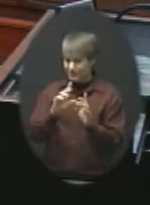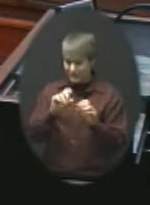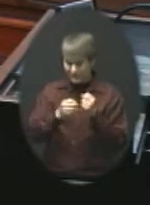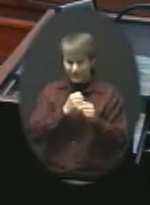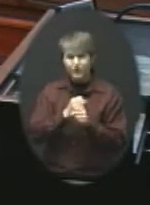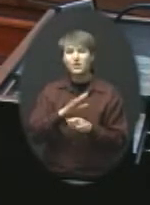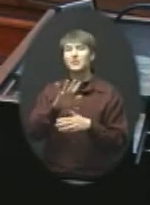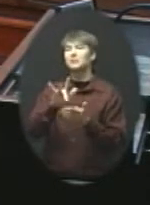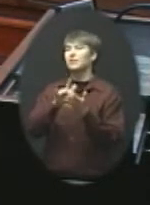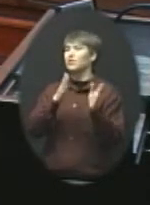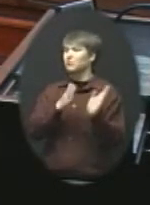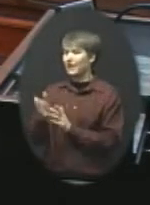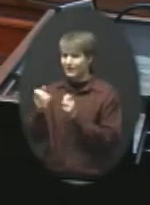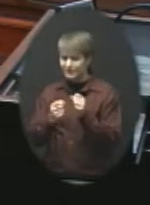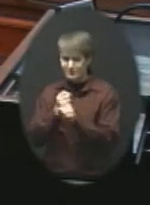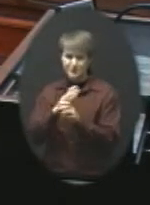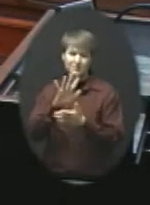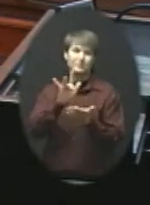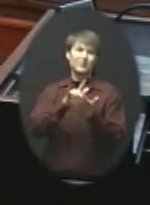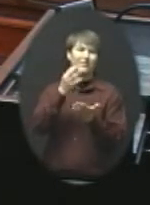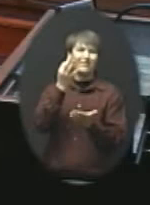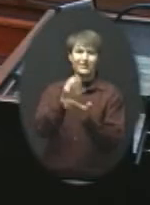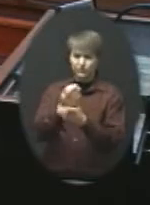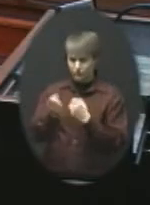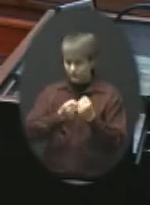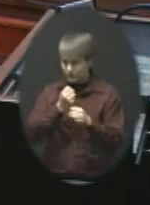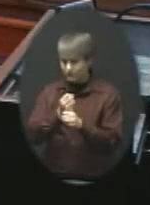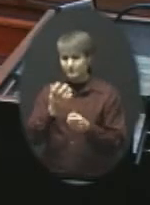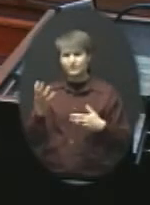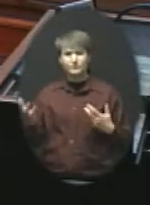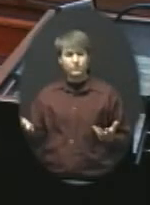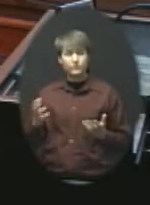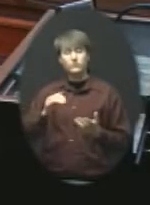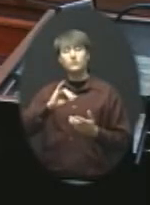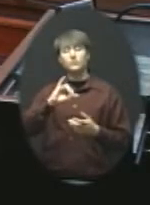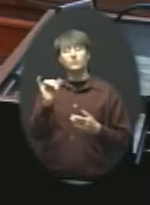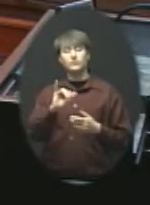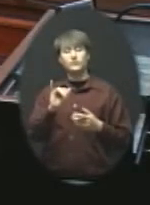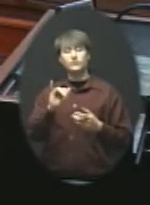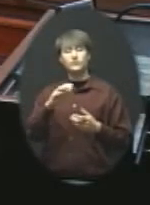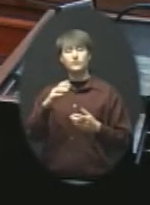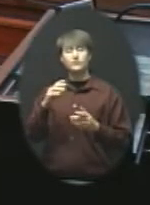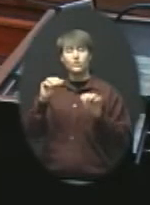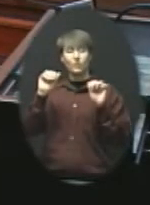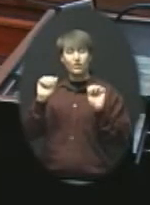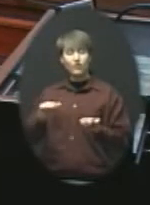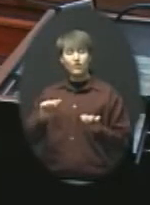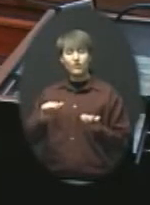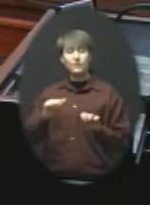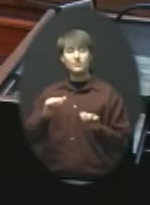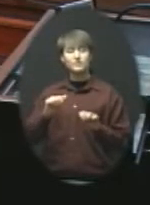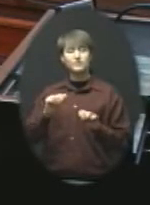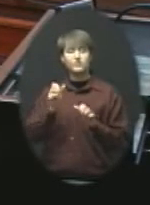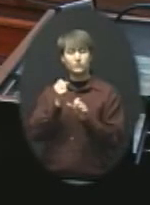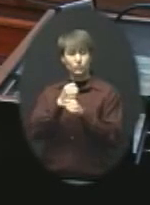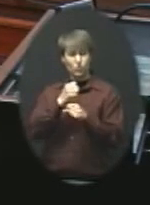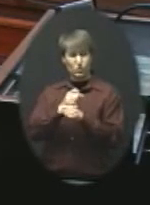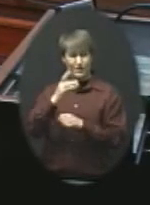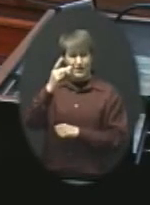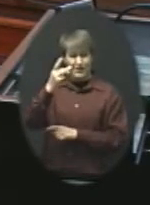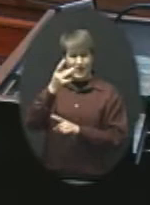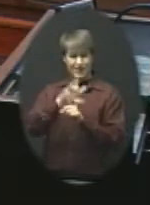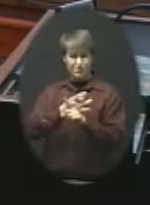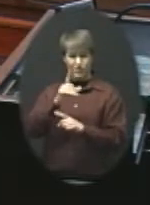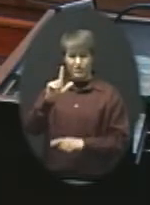the middle of the fiscal year. In addition to that, it also could possibly create an 8-month lame